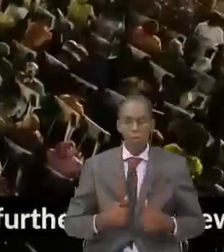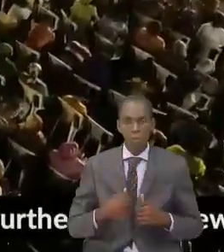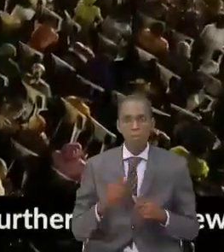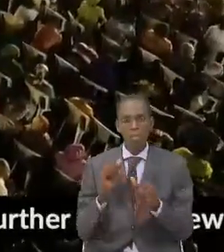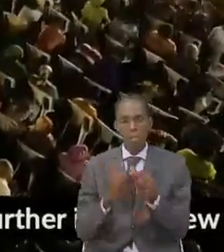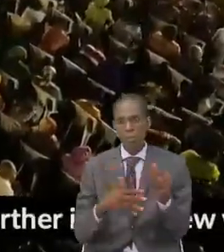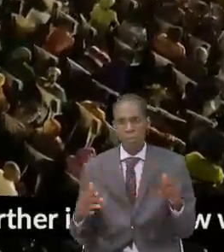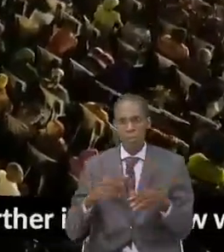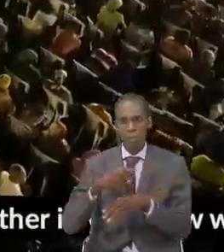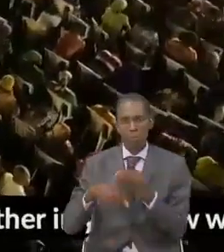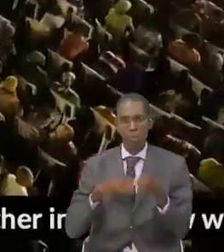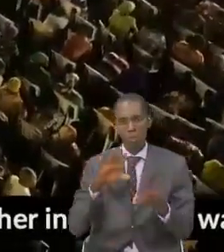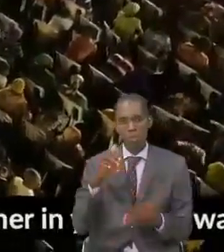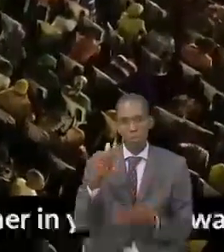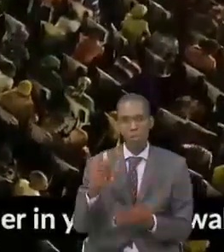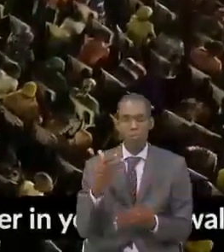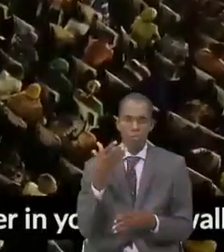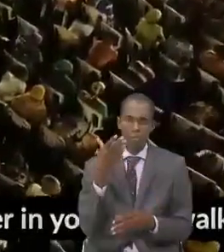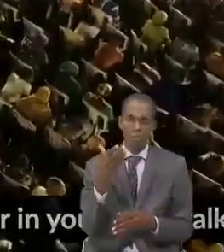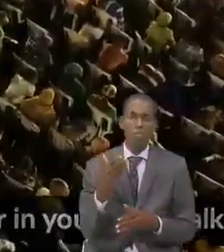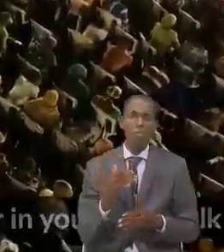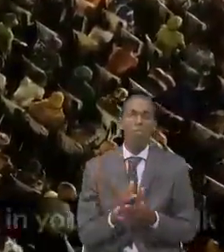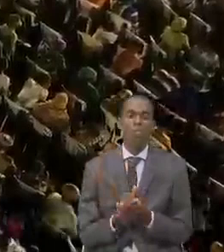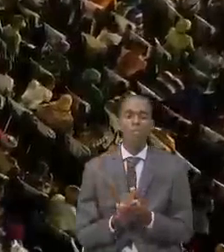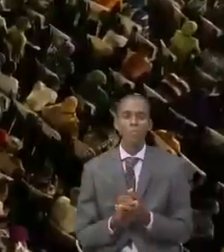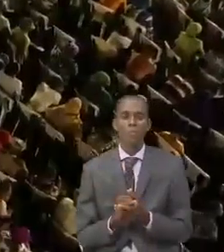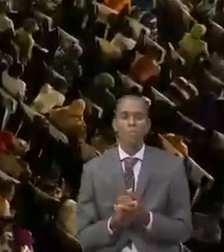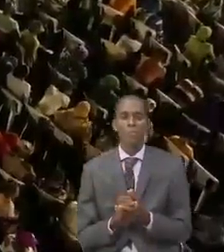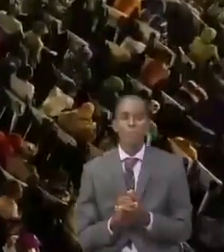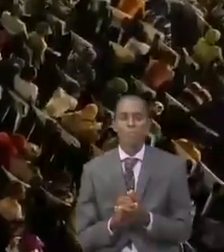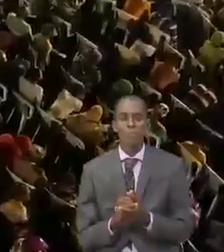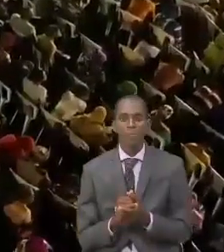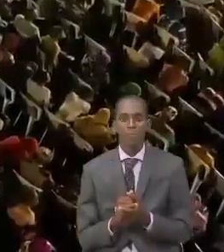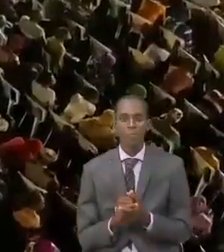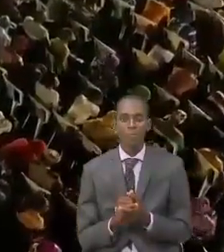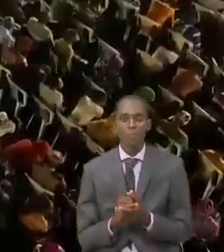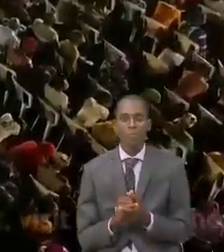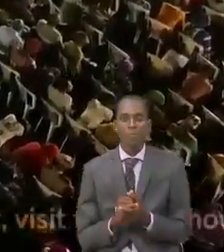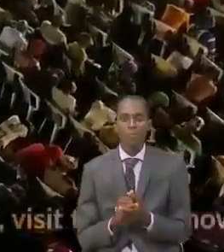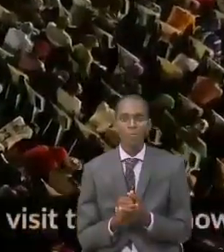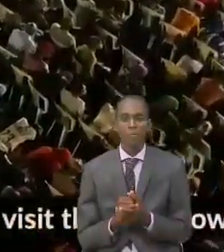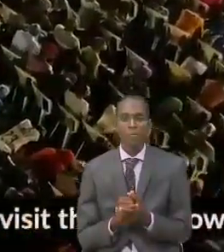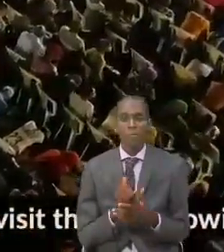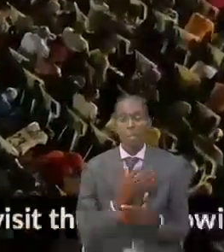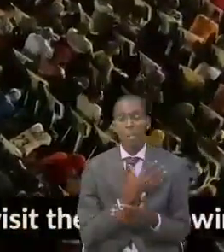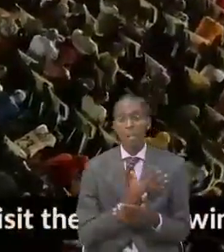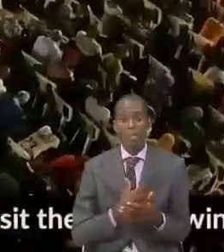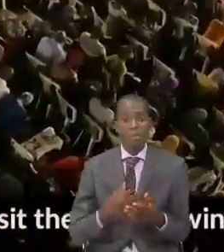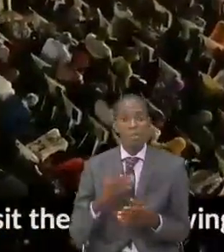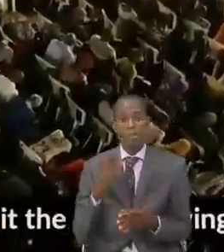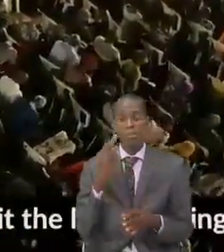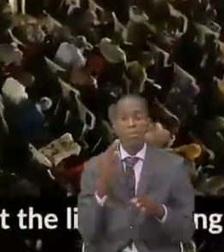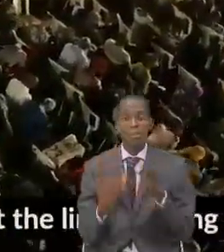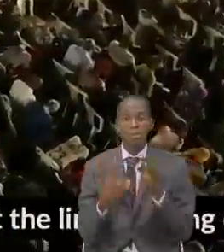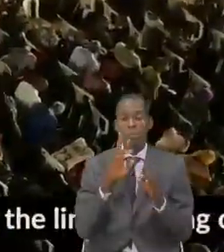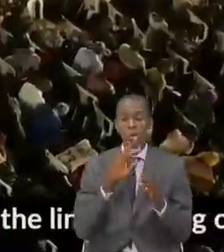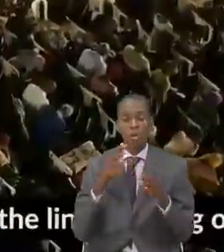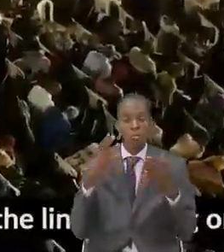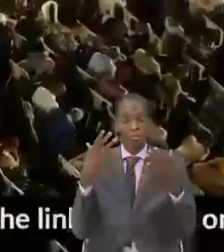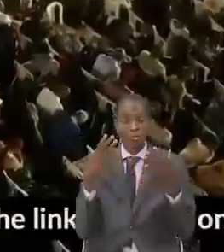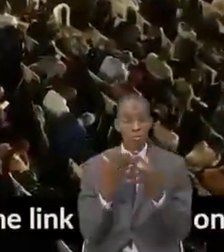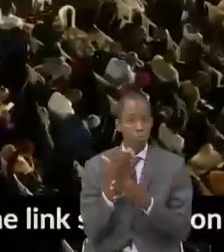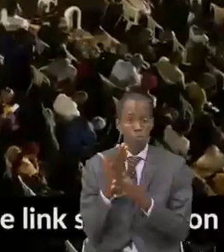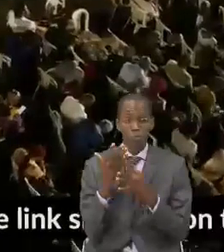Please And the rest of you,